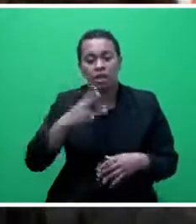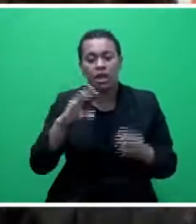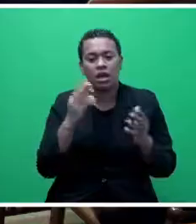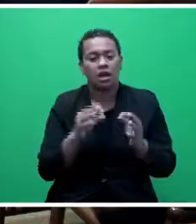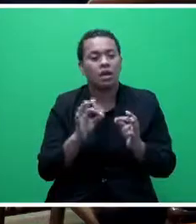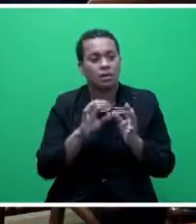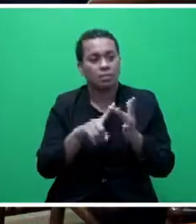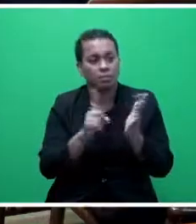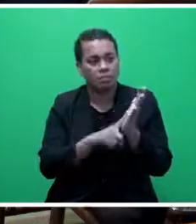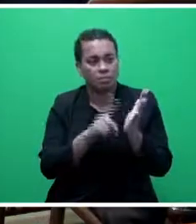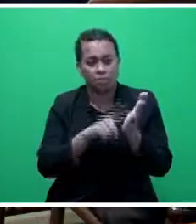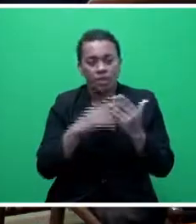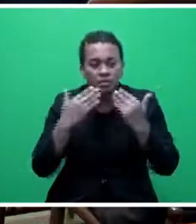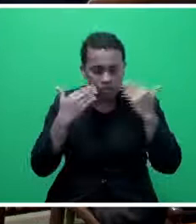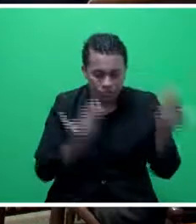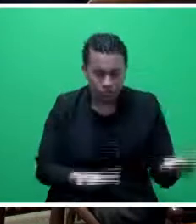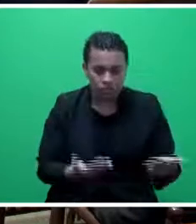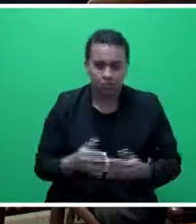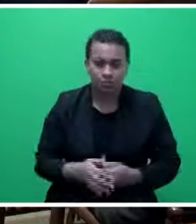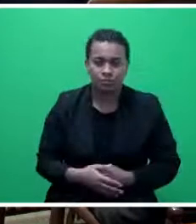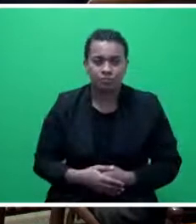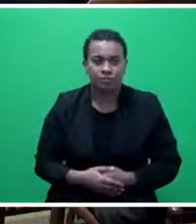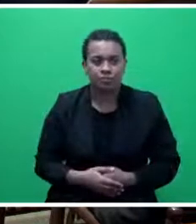Thank you.